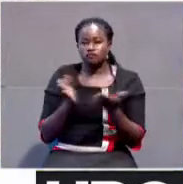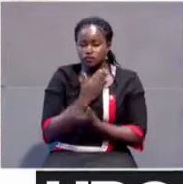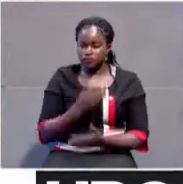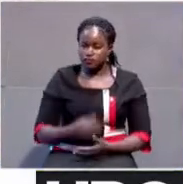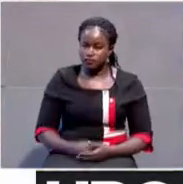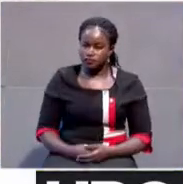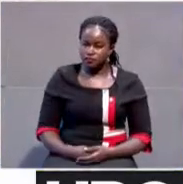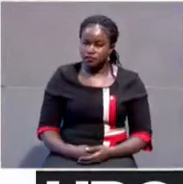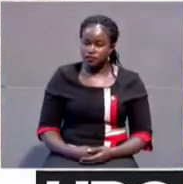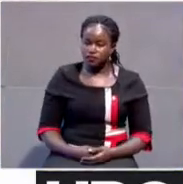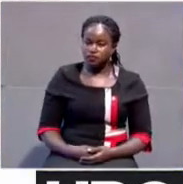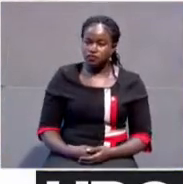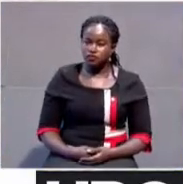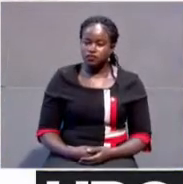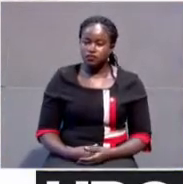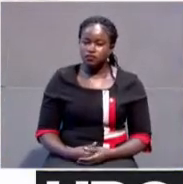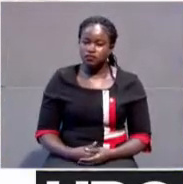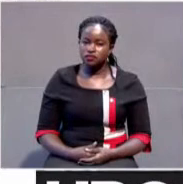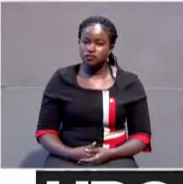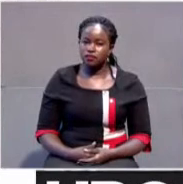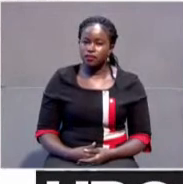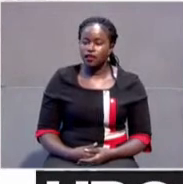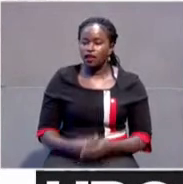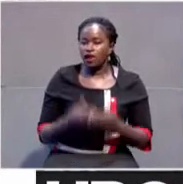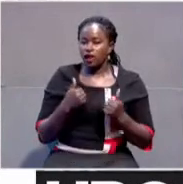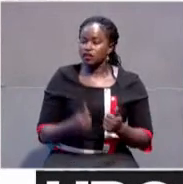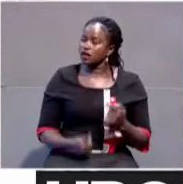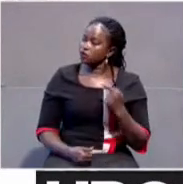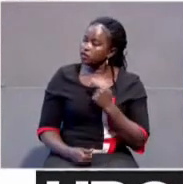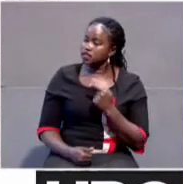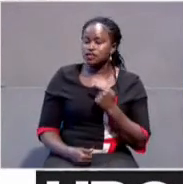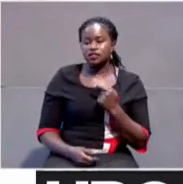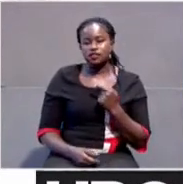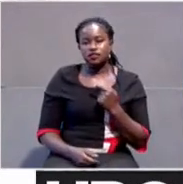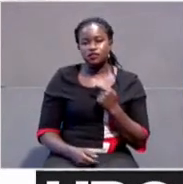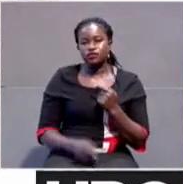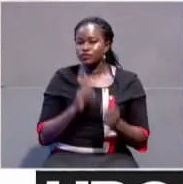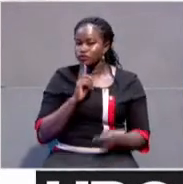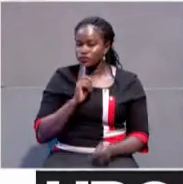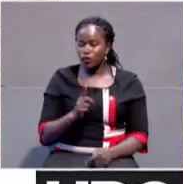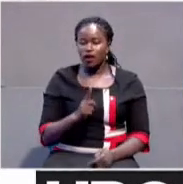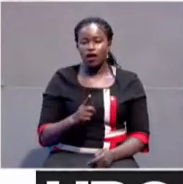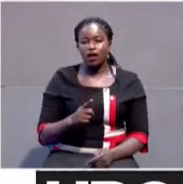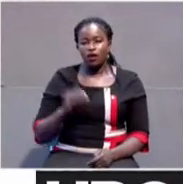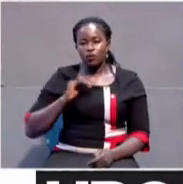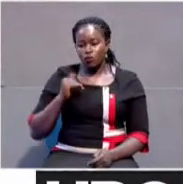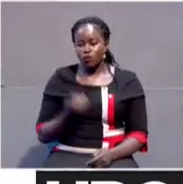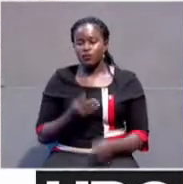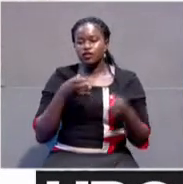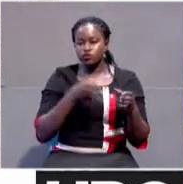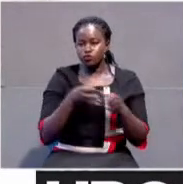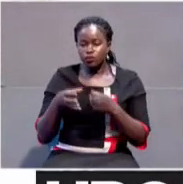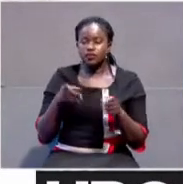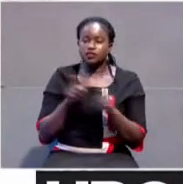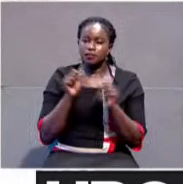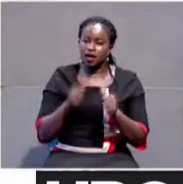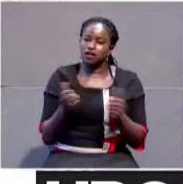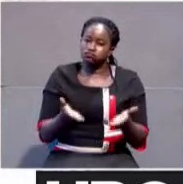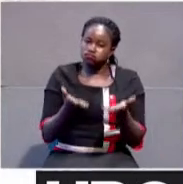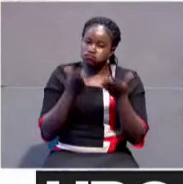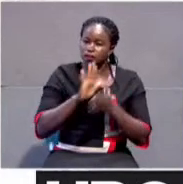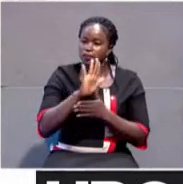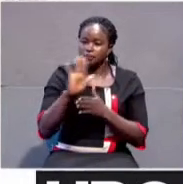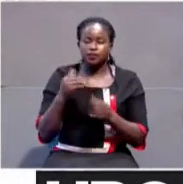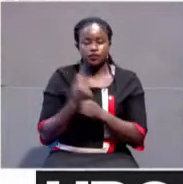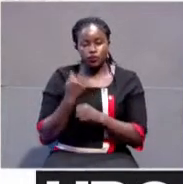the promise. Now this is an assurance that the women groups can improve on their